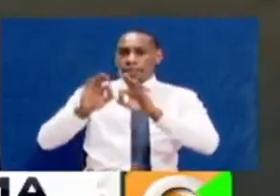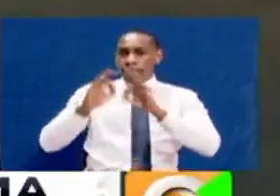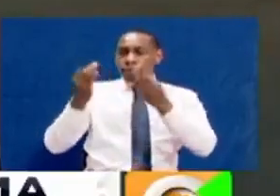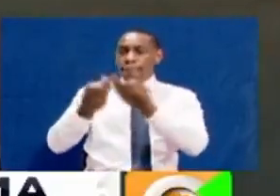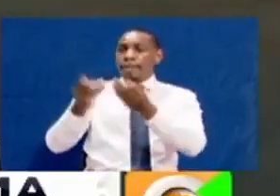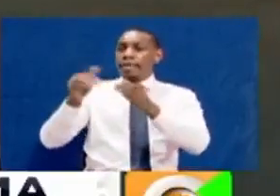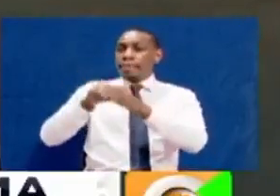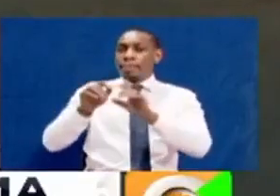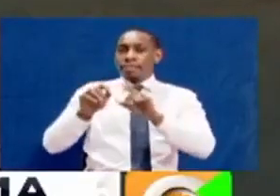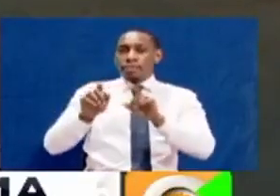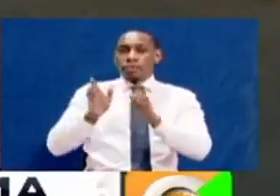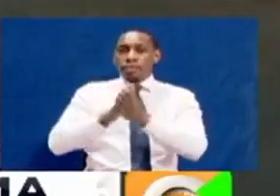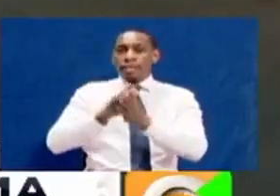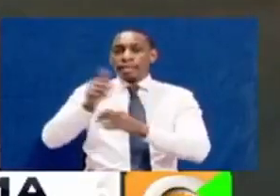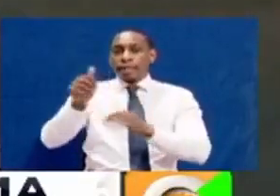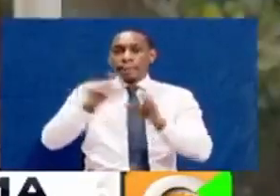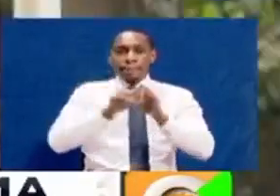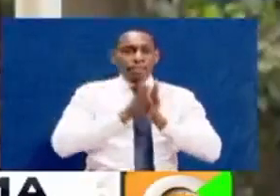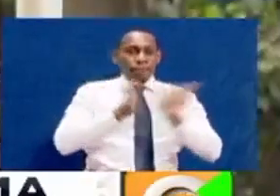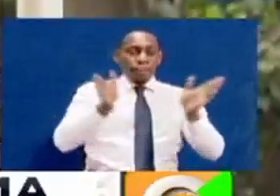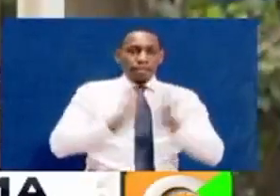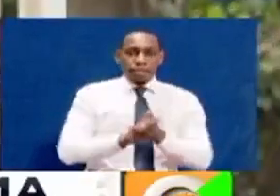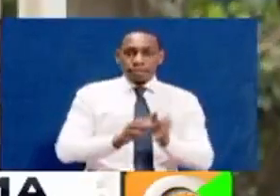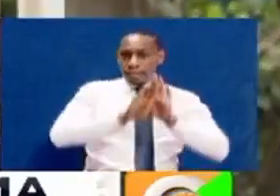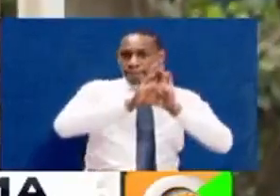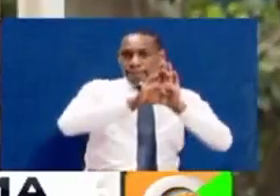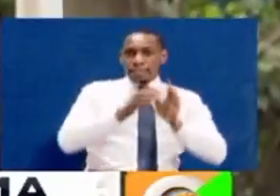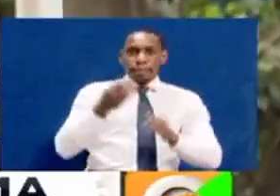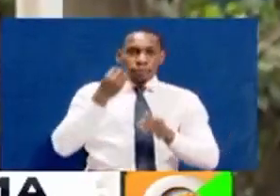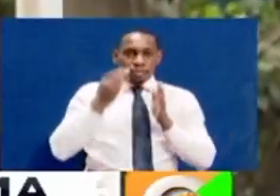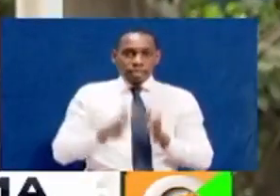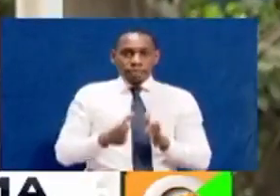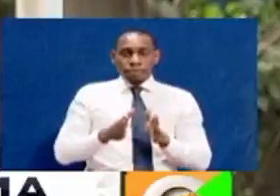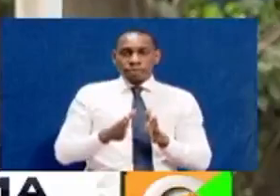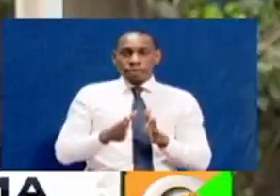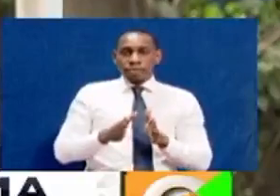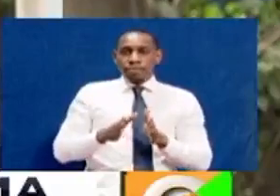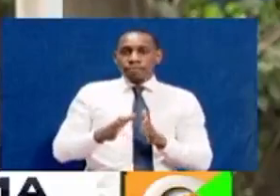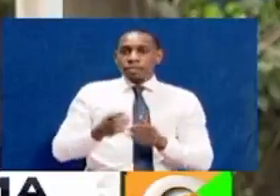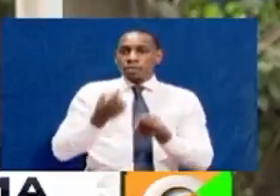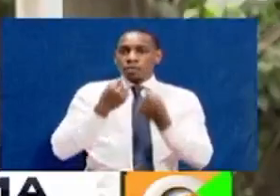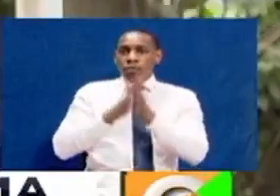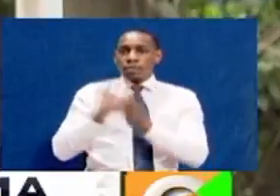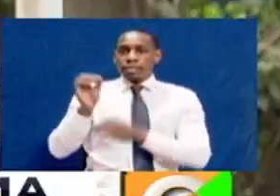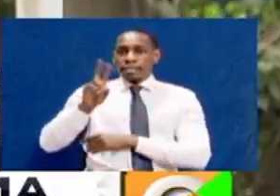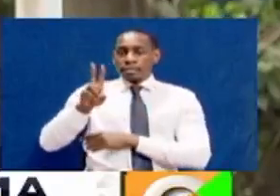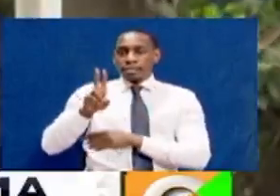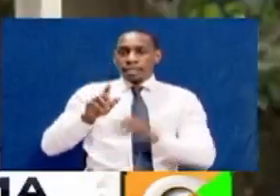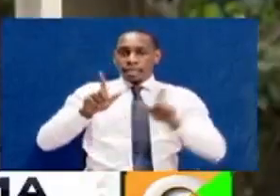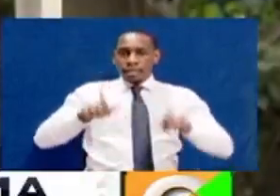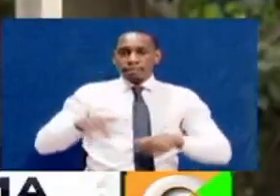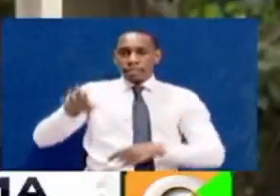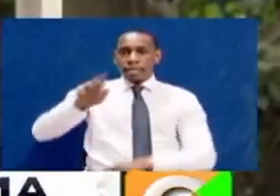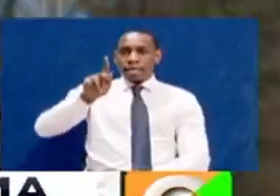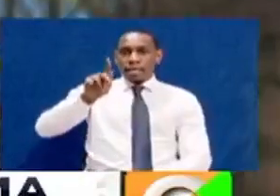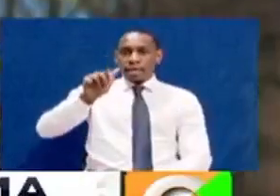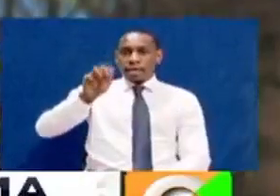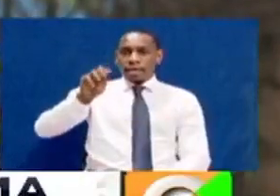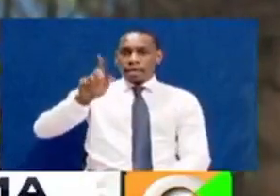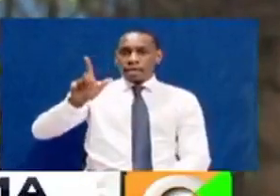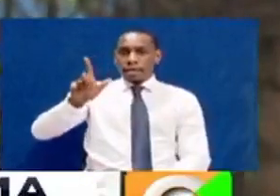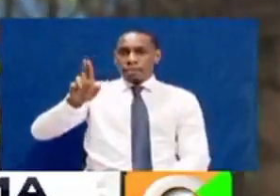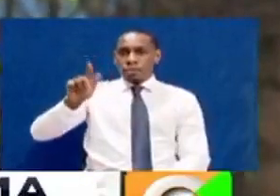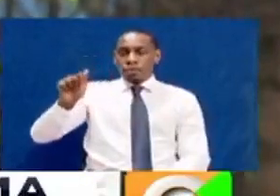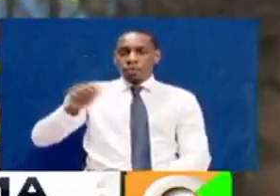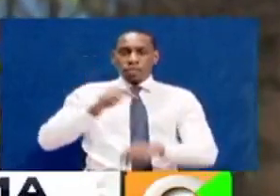close family, but other members of the public. For instance, patient X, who spoke to Citizen TV, stays in Kamulu. When discharged,